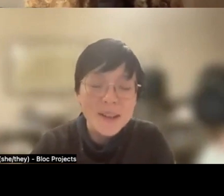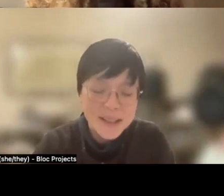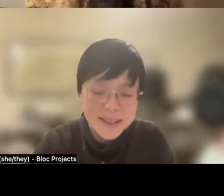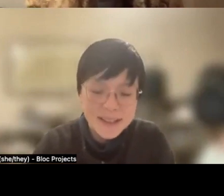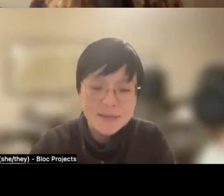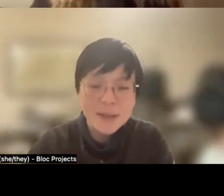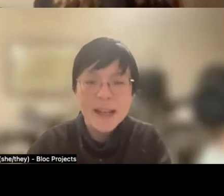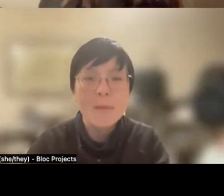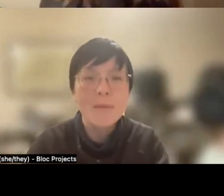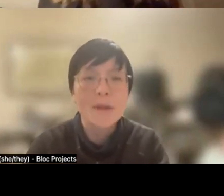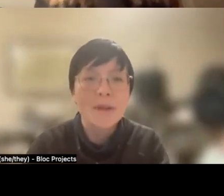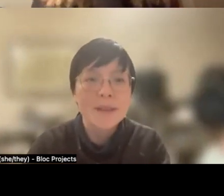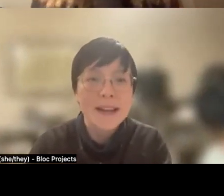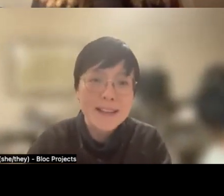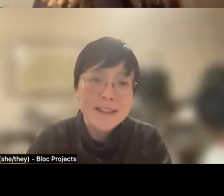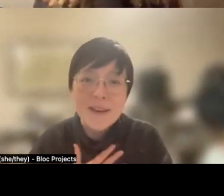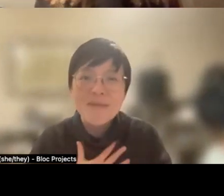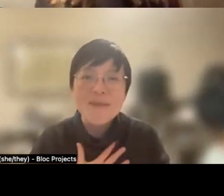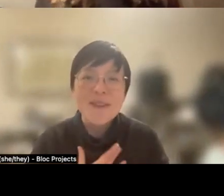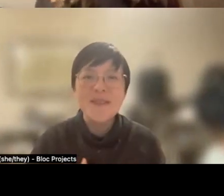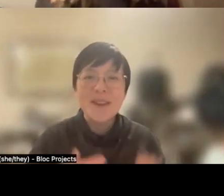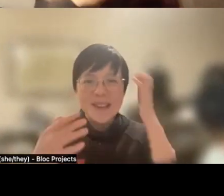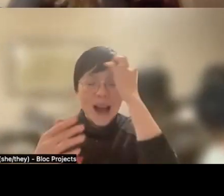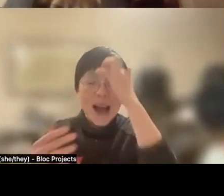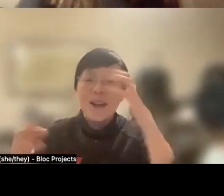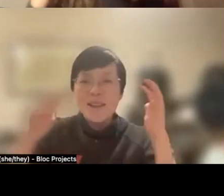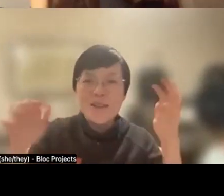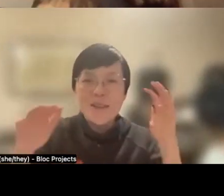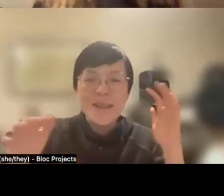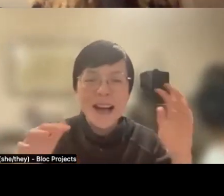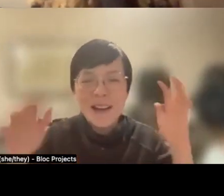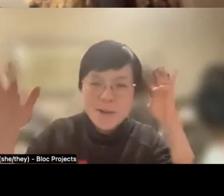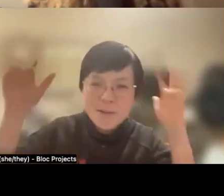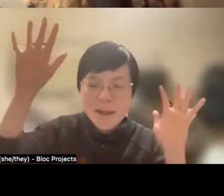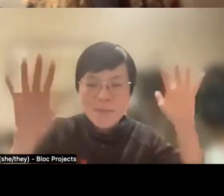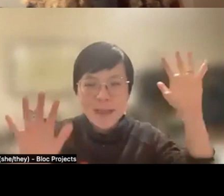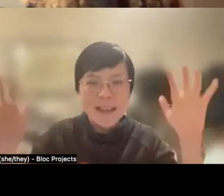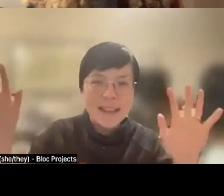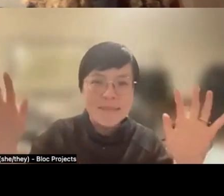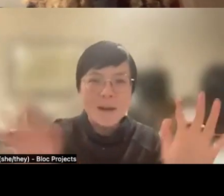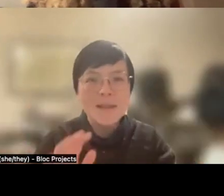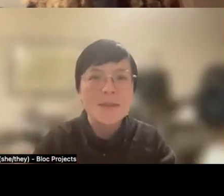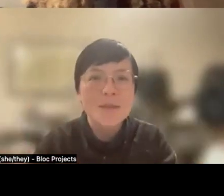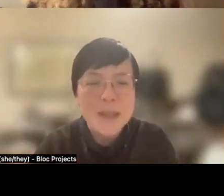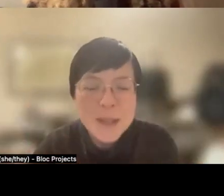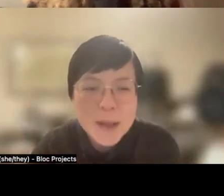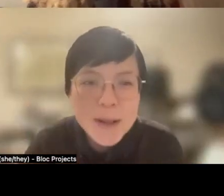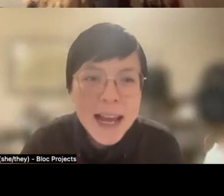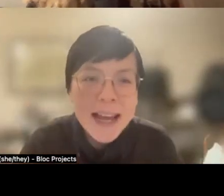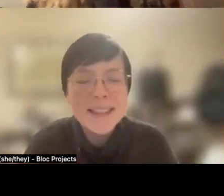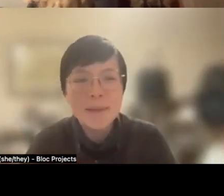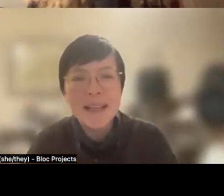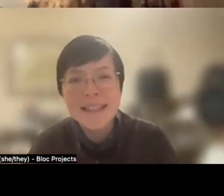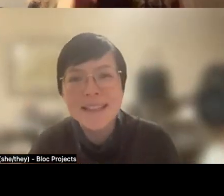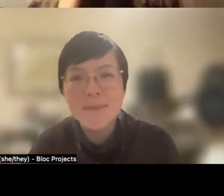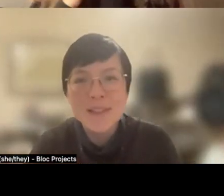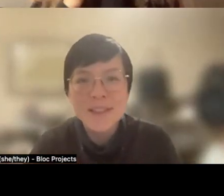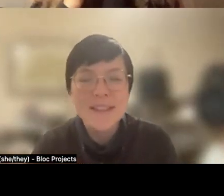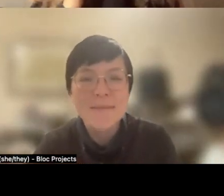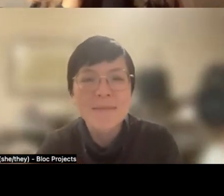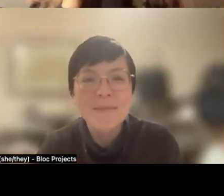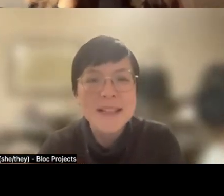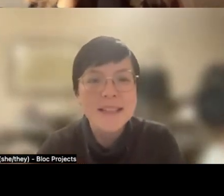this. It's really helpful that I don't have to, because I could do it, but I would then be in multiple, head